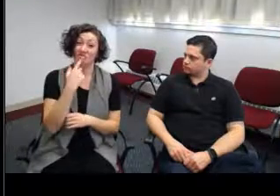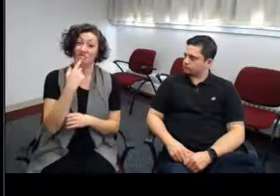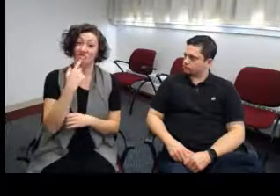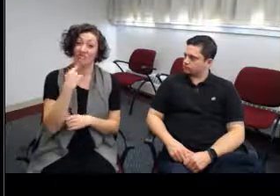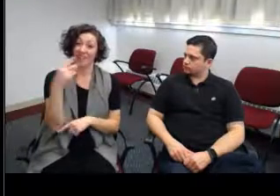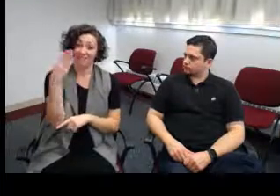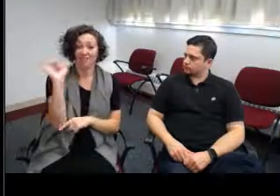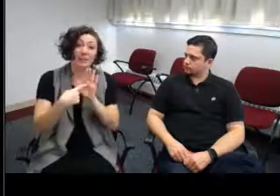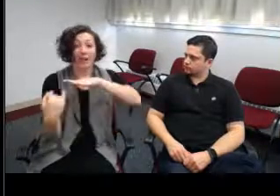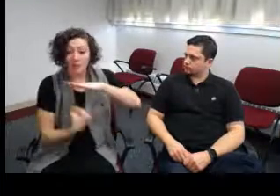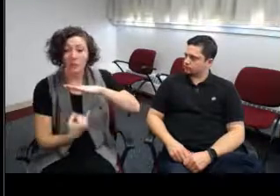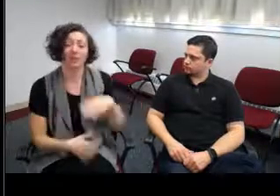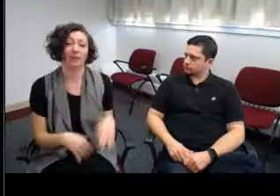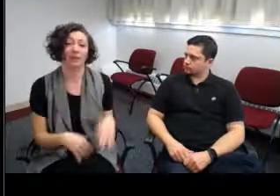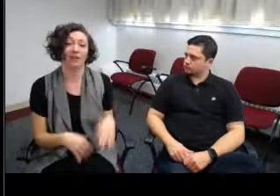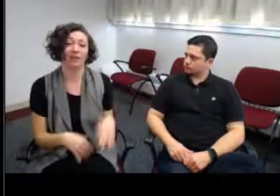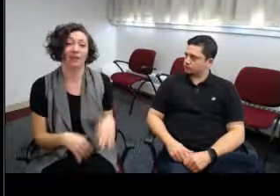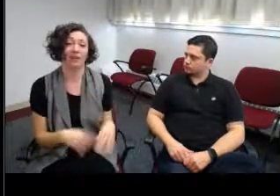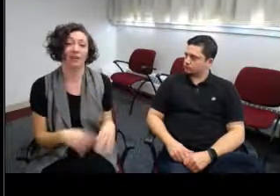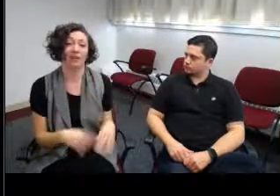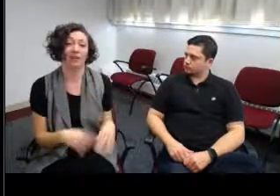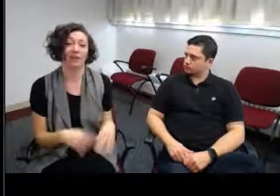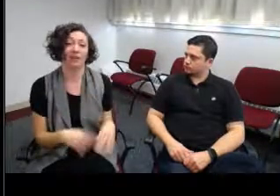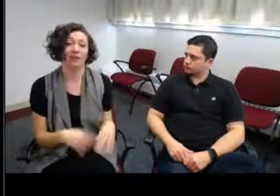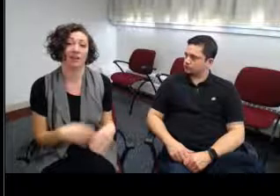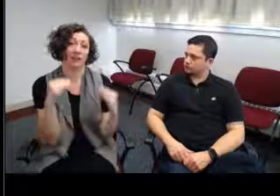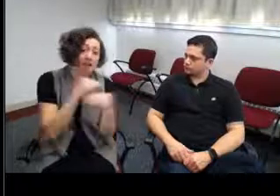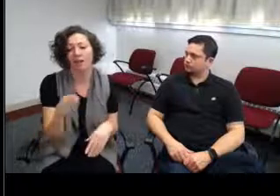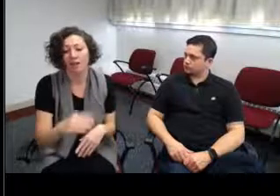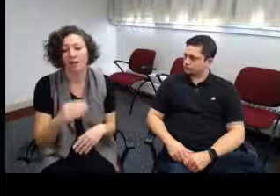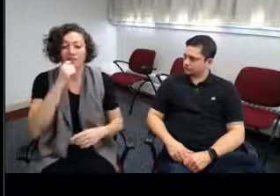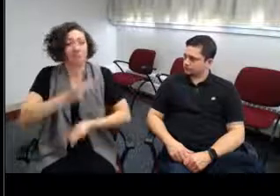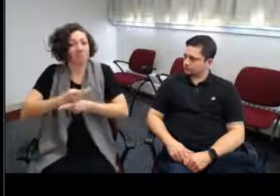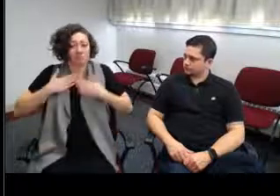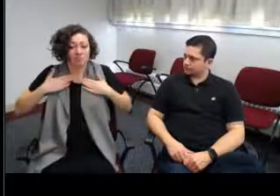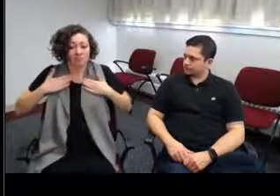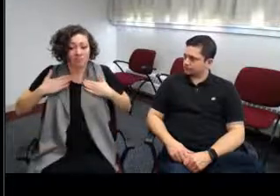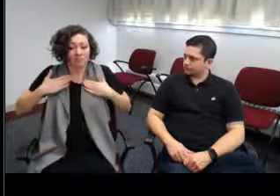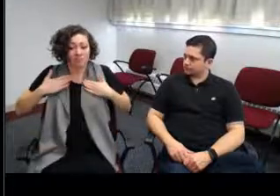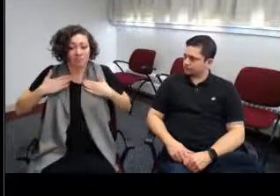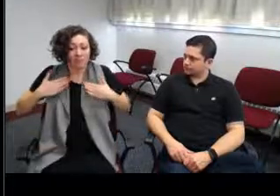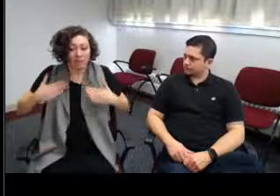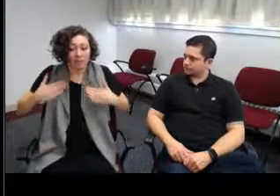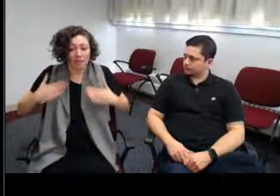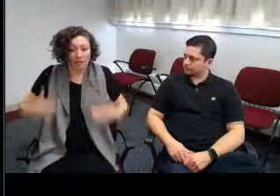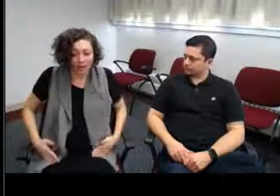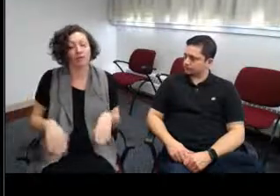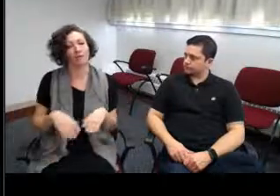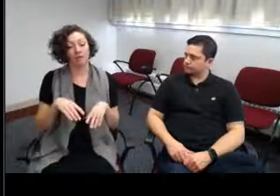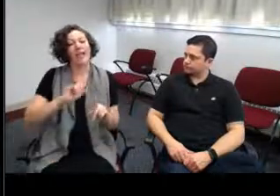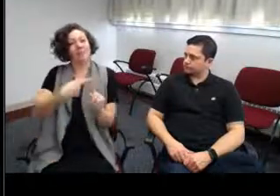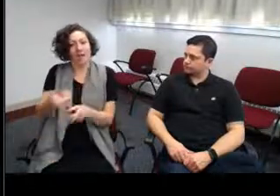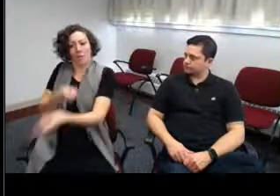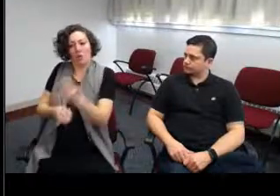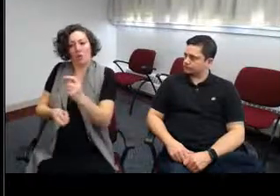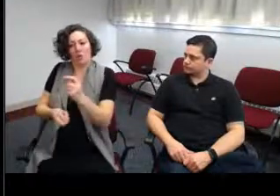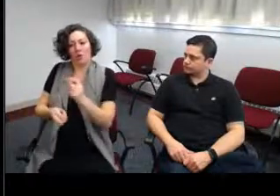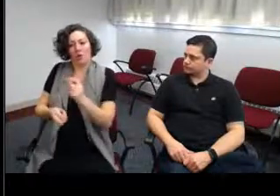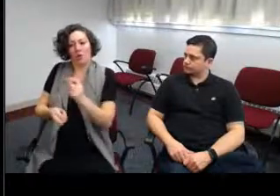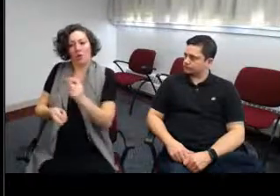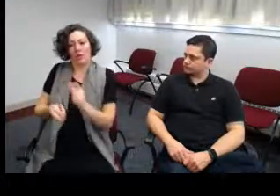know, using their own examples to fill in the bubbles, you know, so feeling isolated or lying or, you know, not feeling